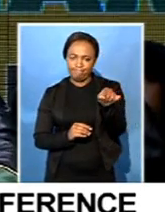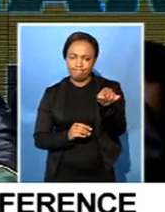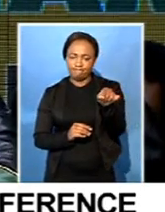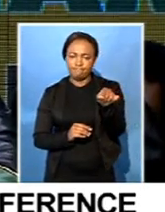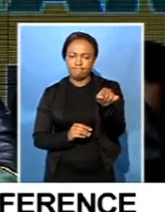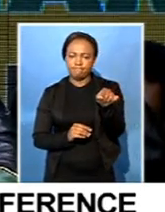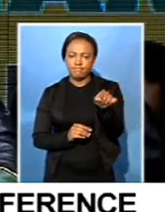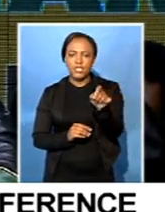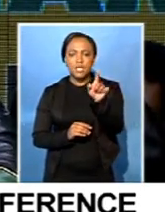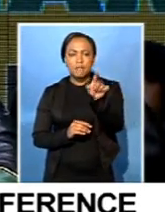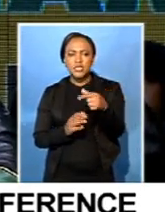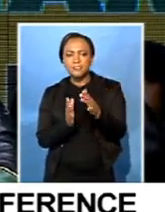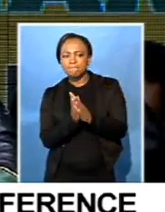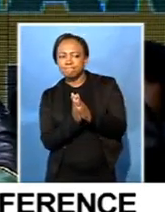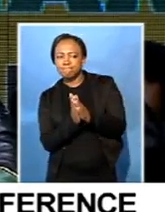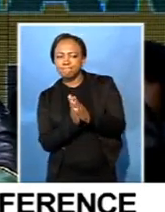be proactive